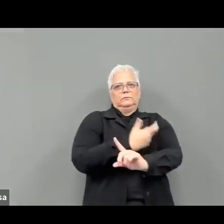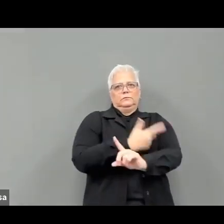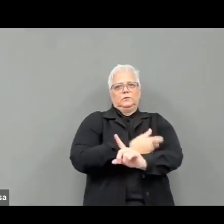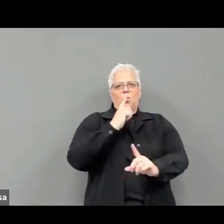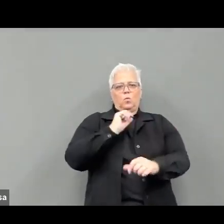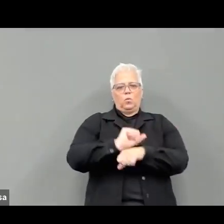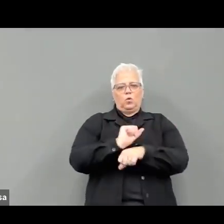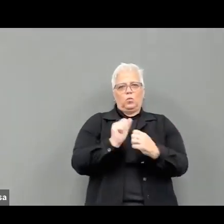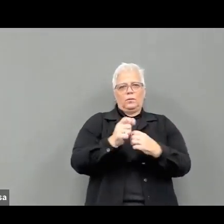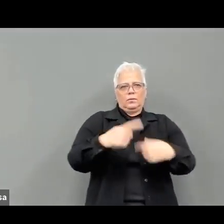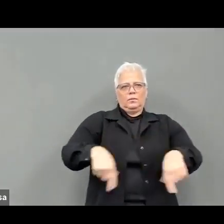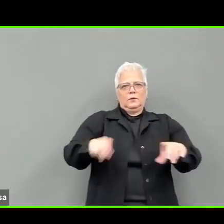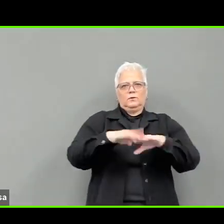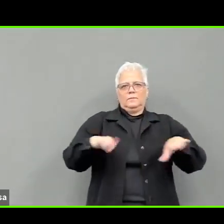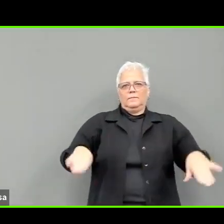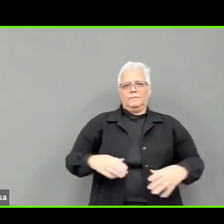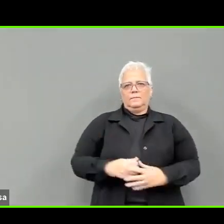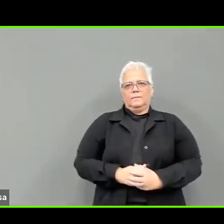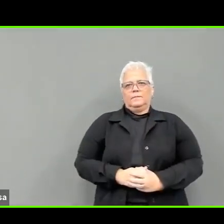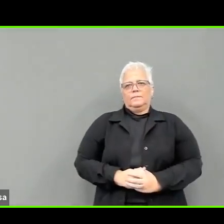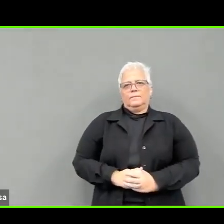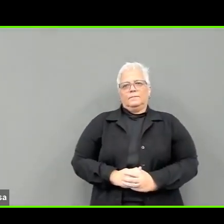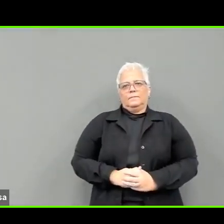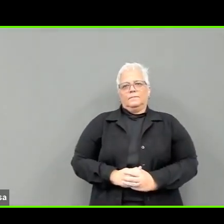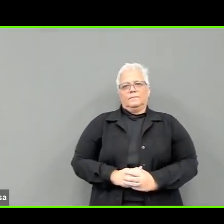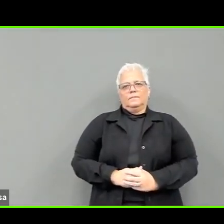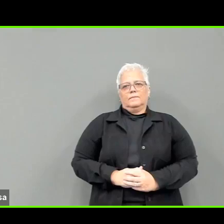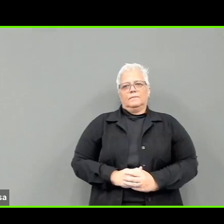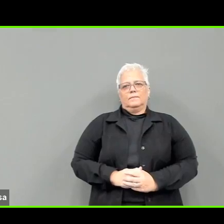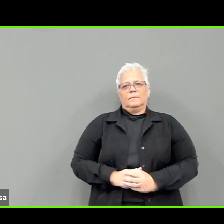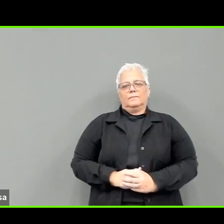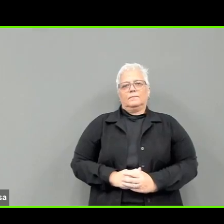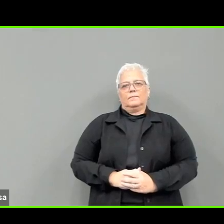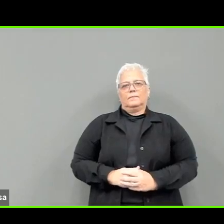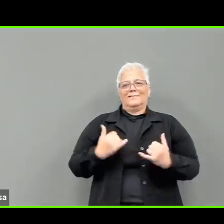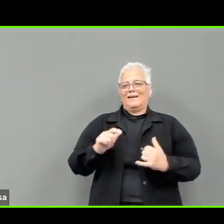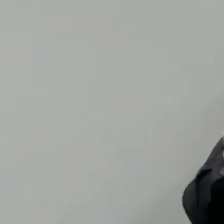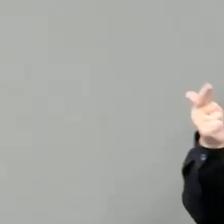Thank you very much. Thank you, Susan. Please stand by.